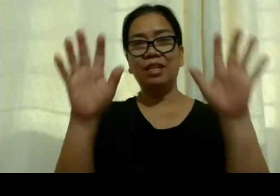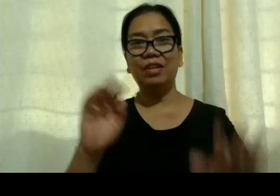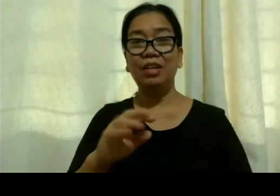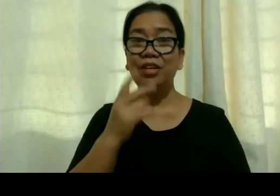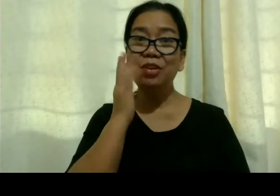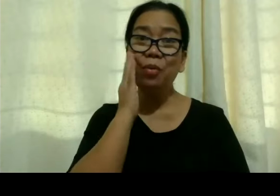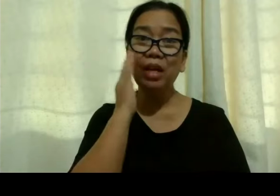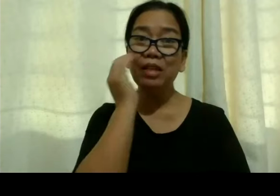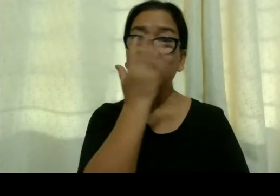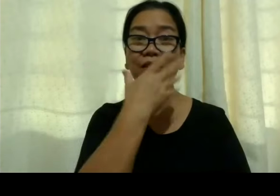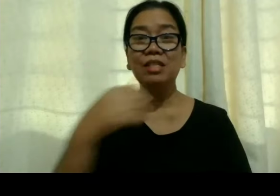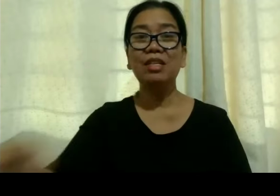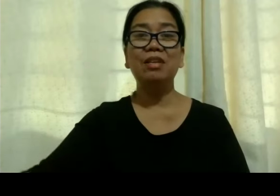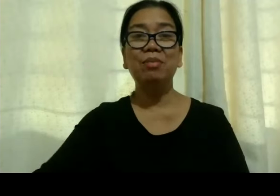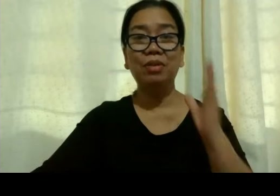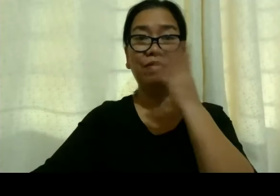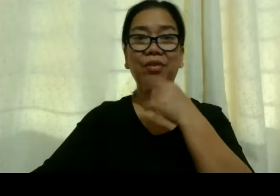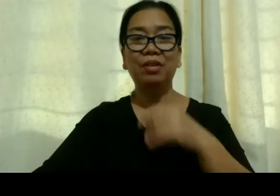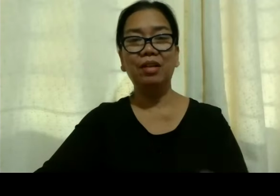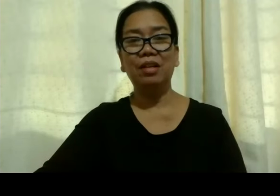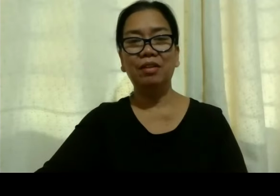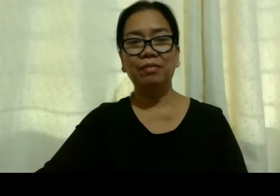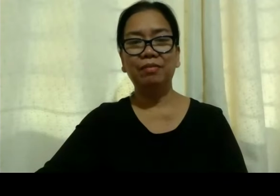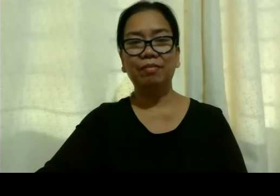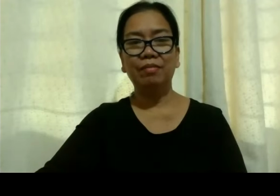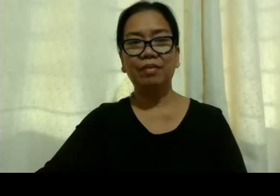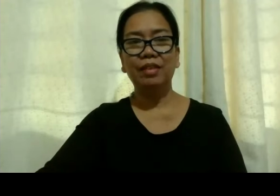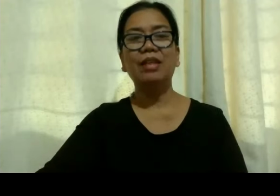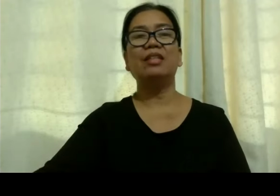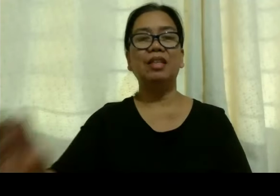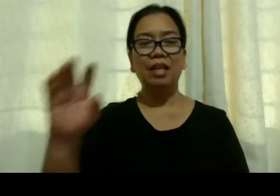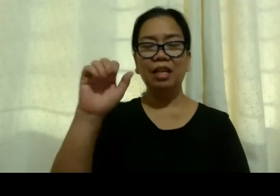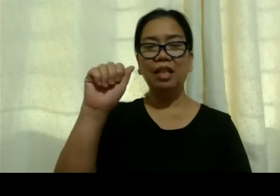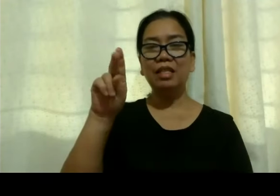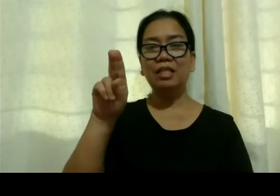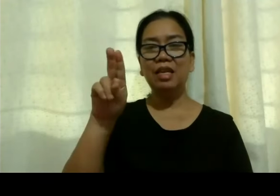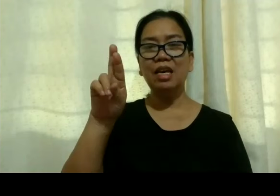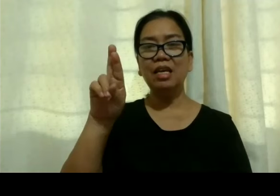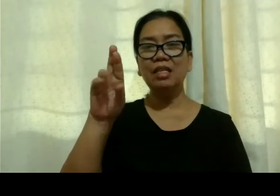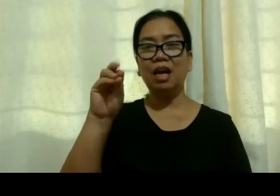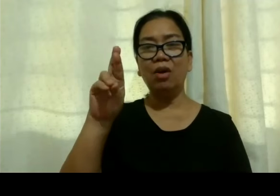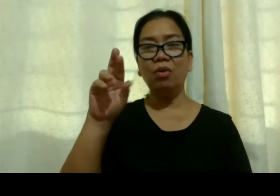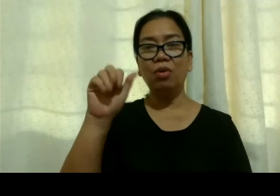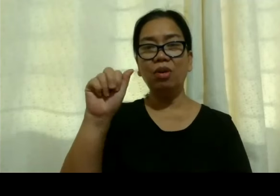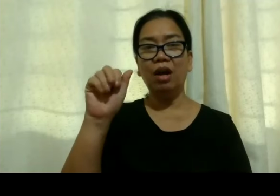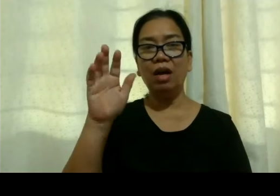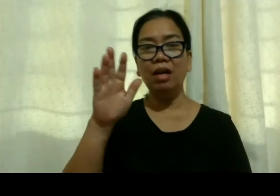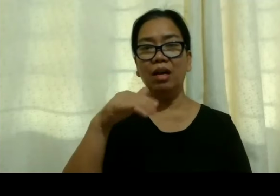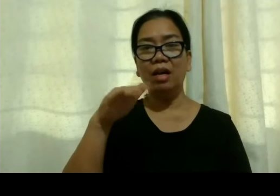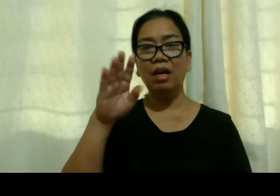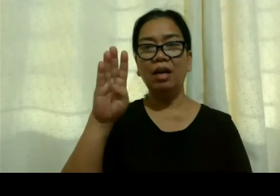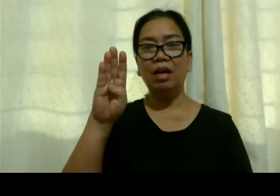Lights. You know what? This is really beautiful. Yes. That is